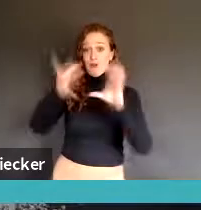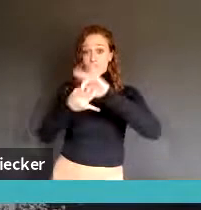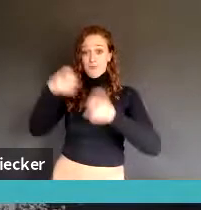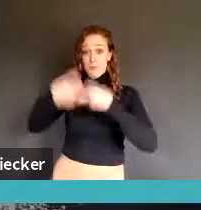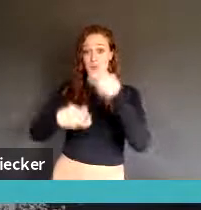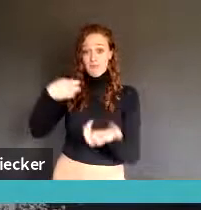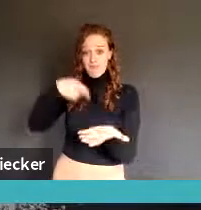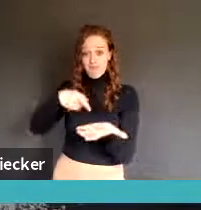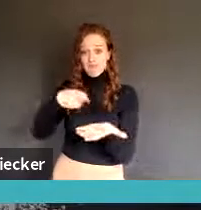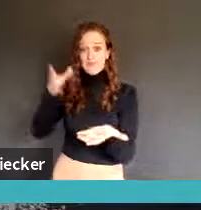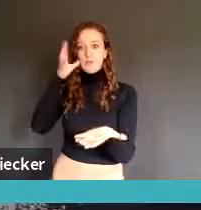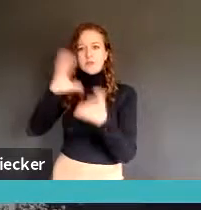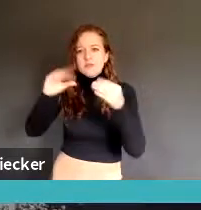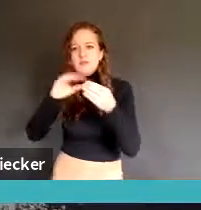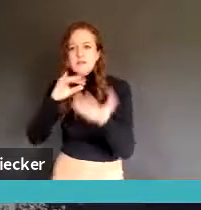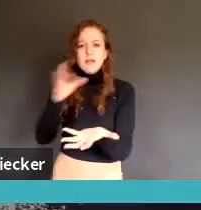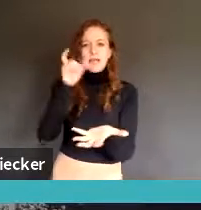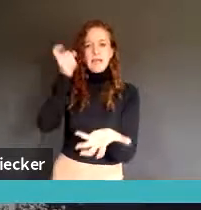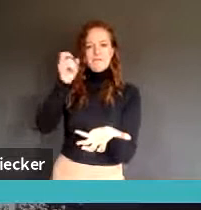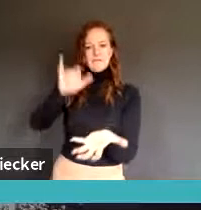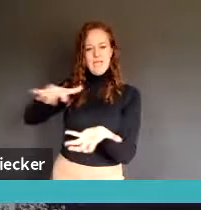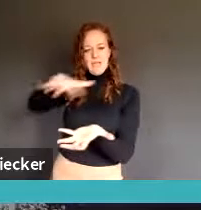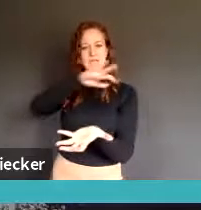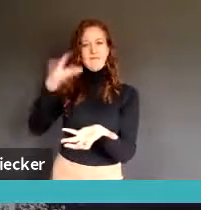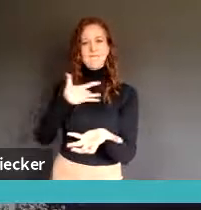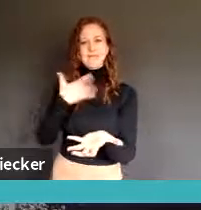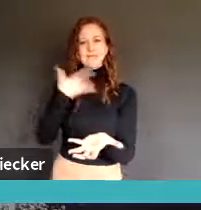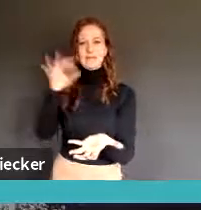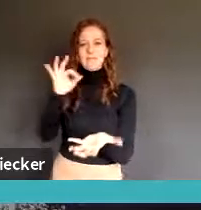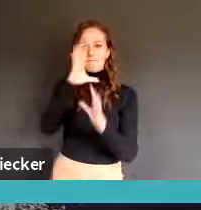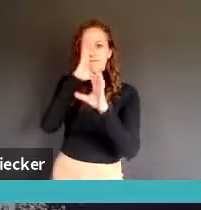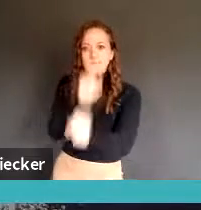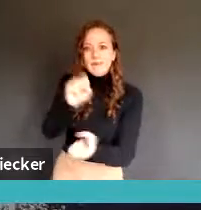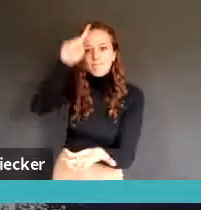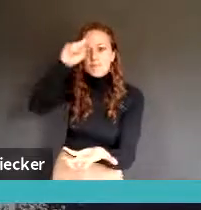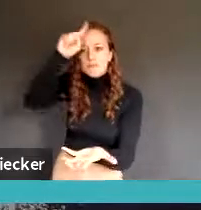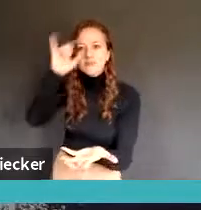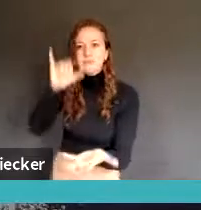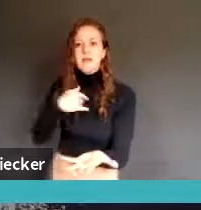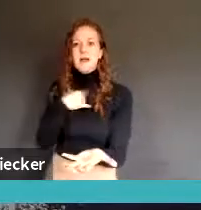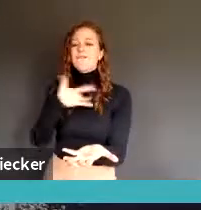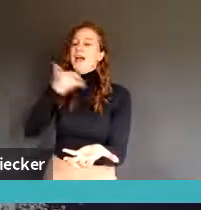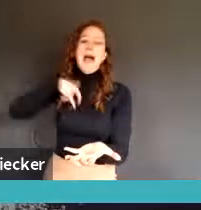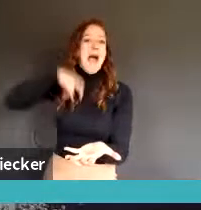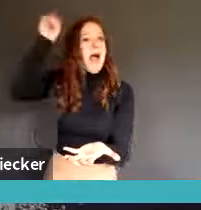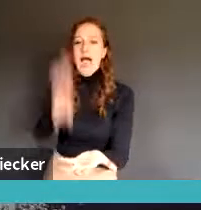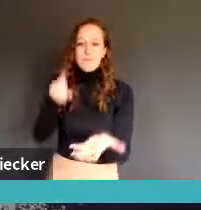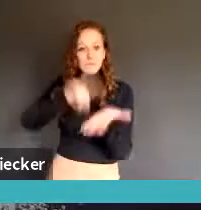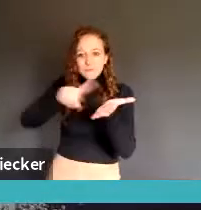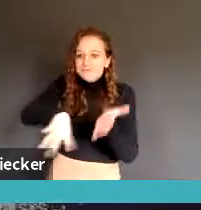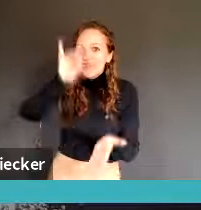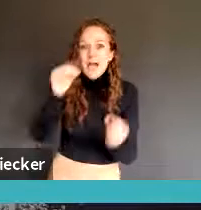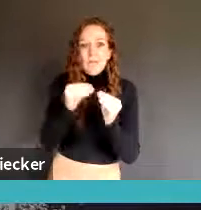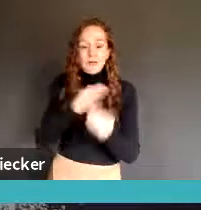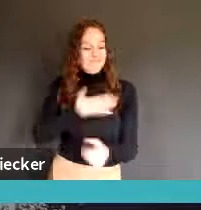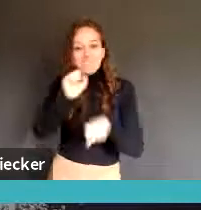he'd give the ecological problem at hand this air of compelling mysteriousness, which left me with no choice, of course,